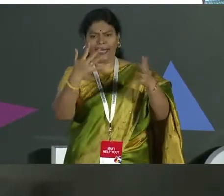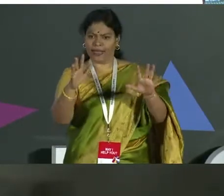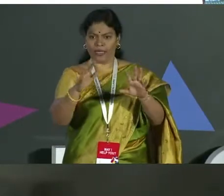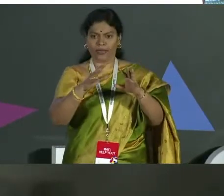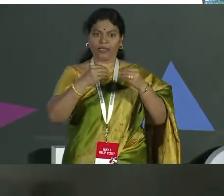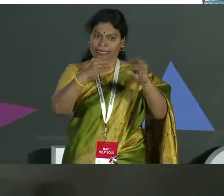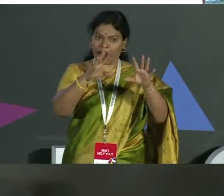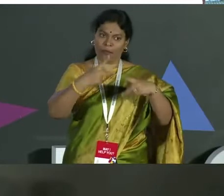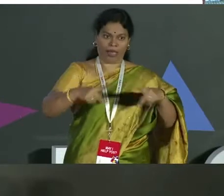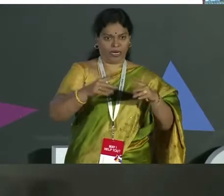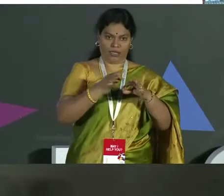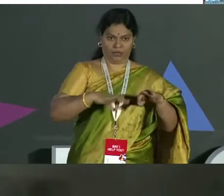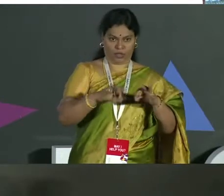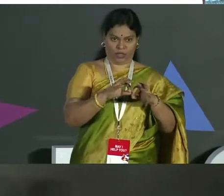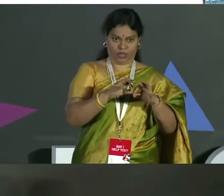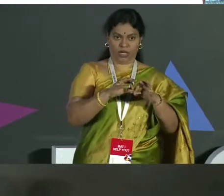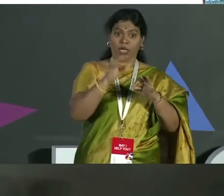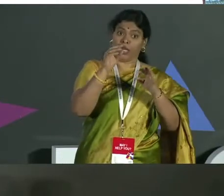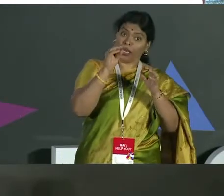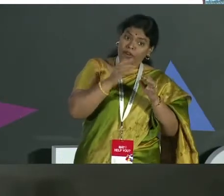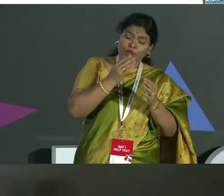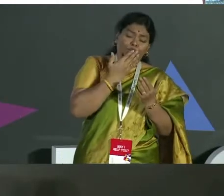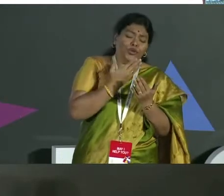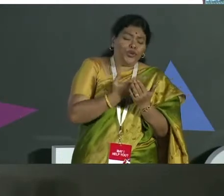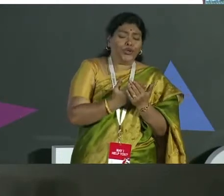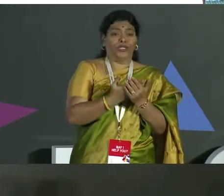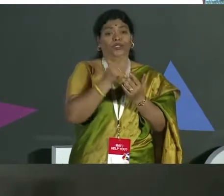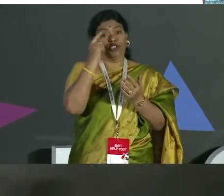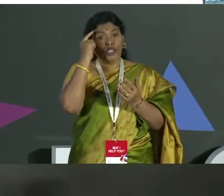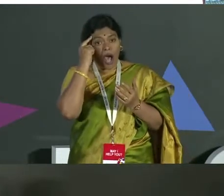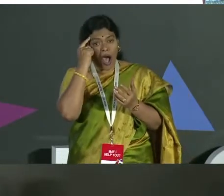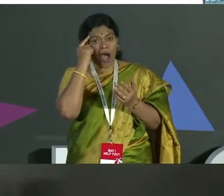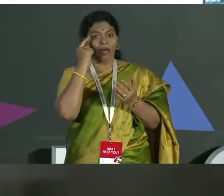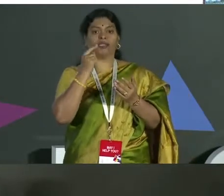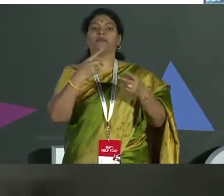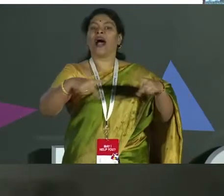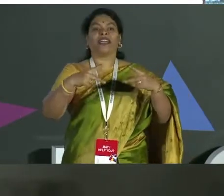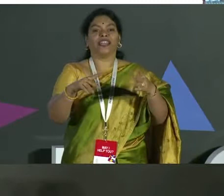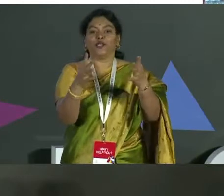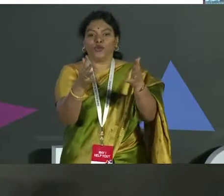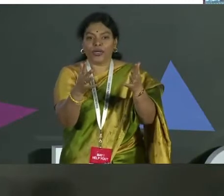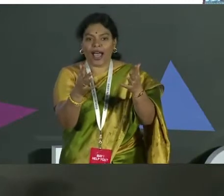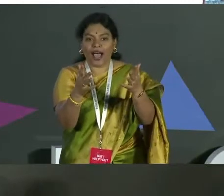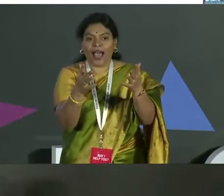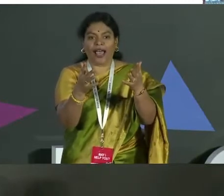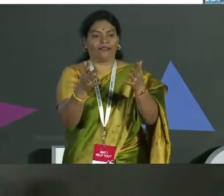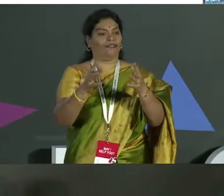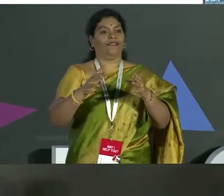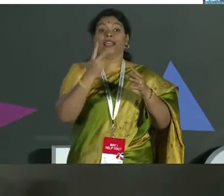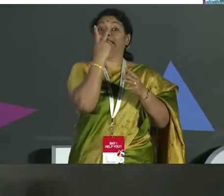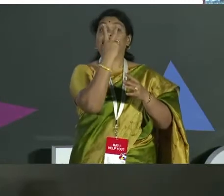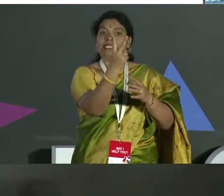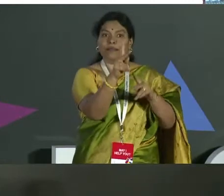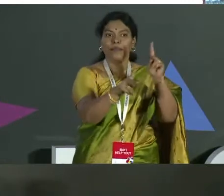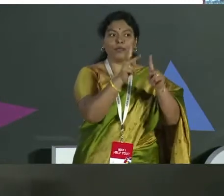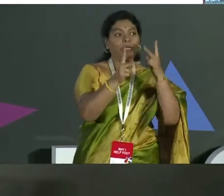even the noble mission that you are driving, yep, unless marketing is put into it to make it visible,